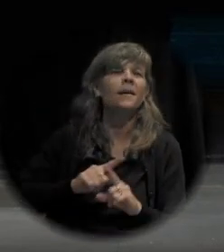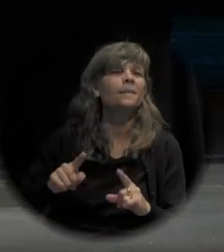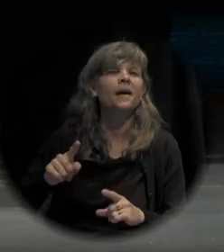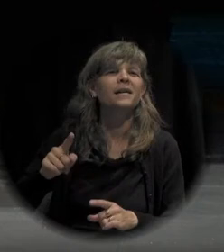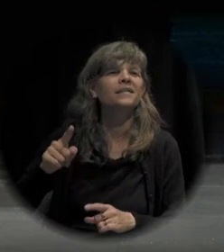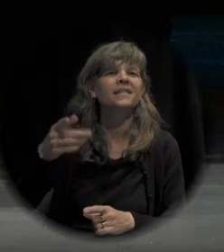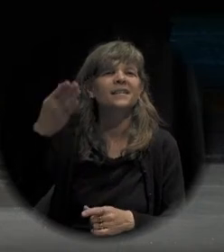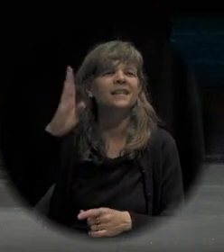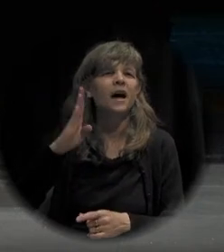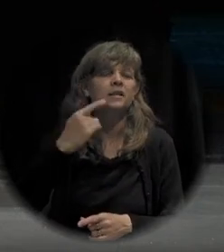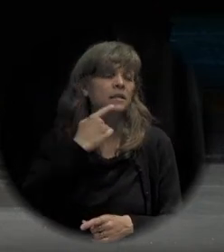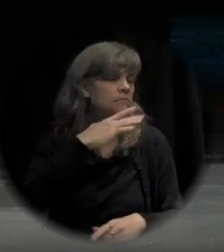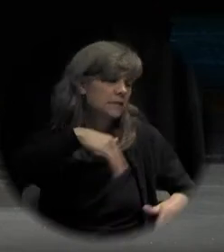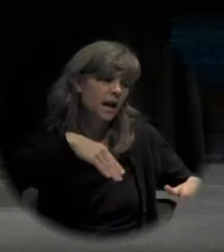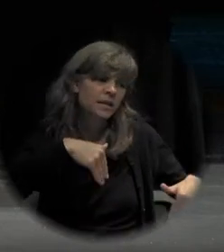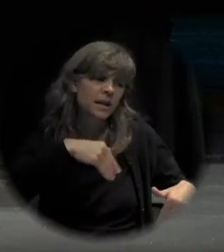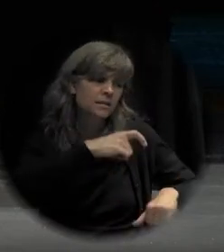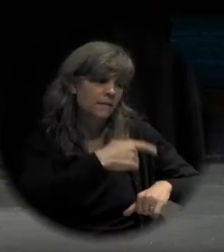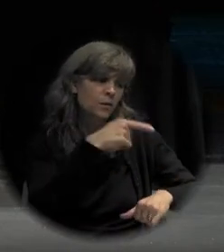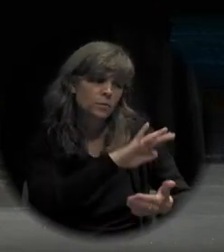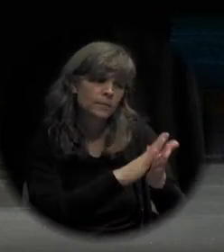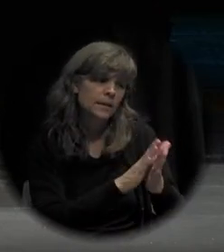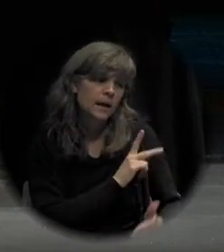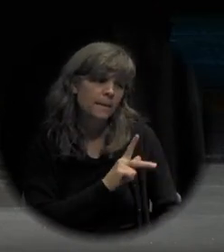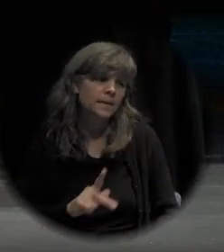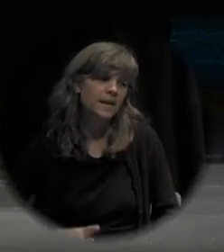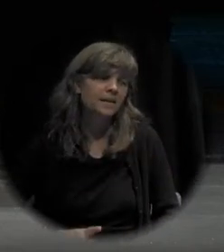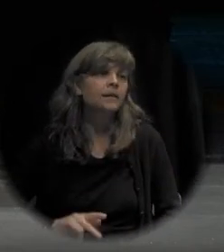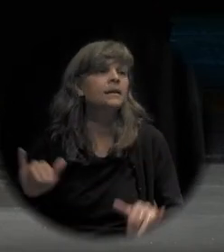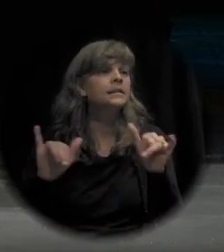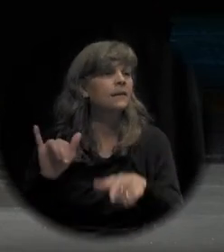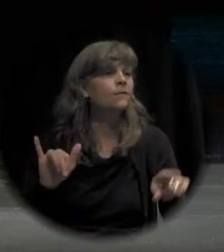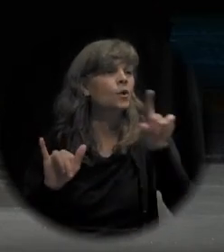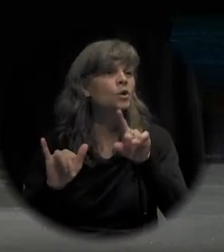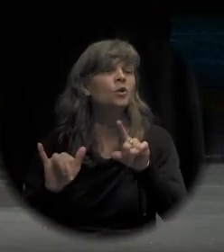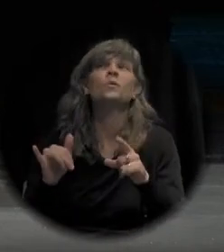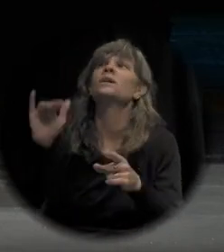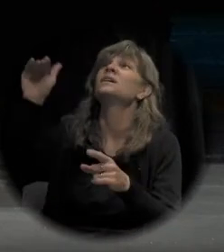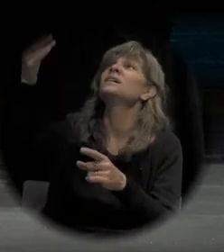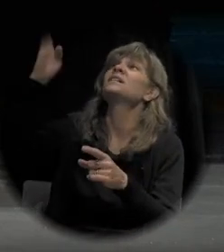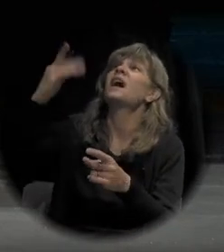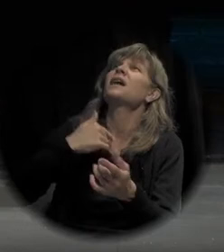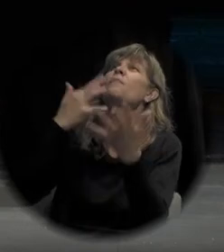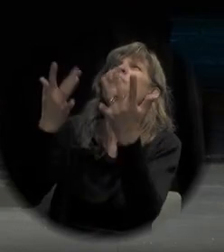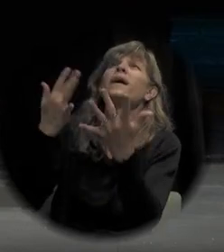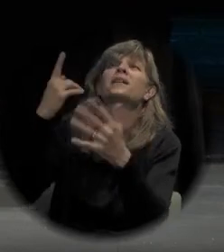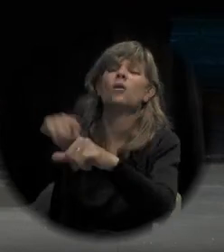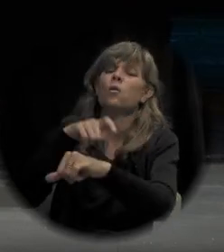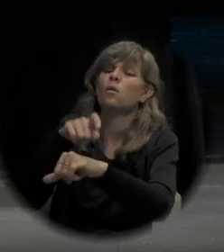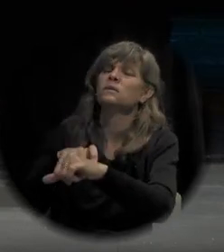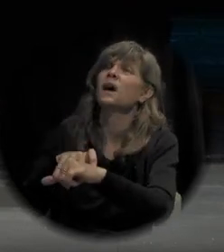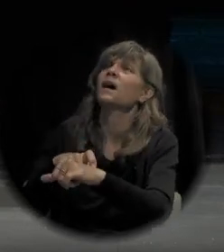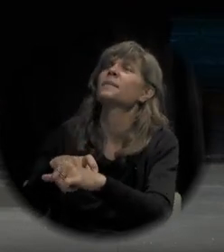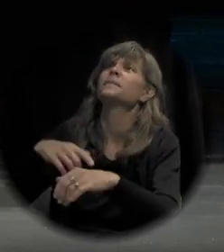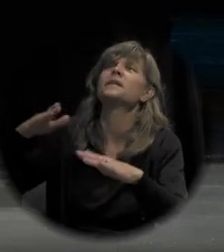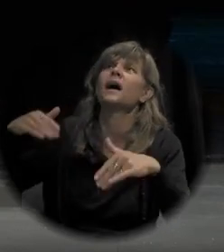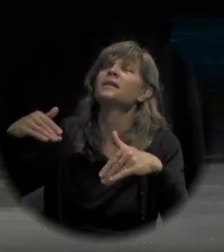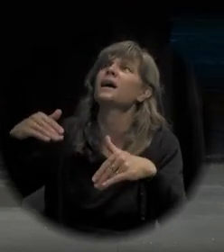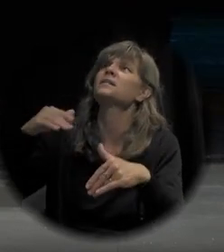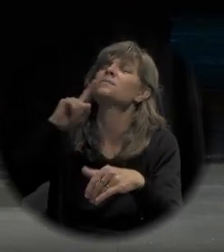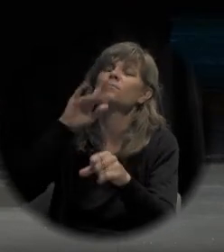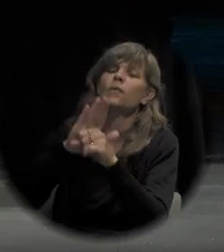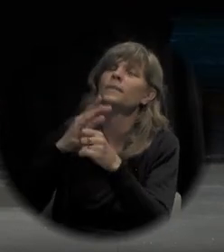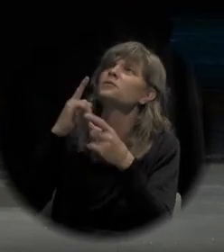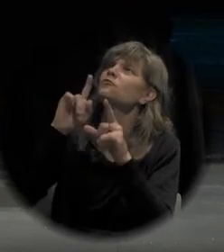act. David says, no, I will wait. But there's more than that. Very